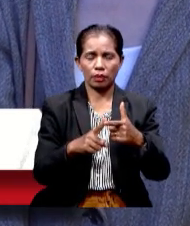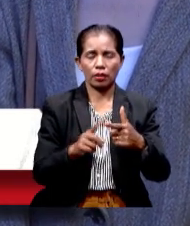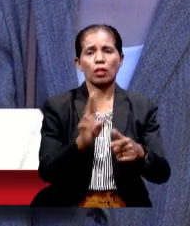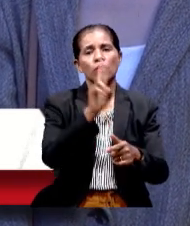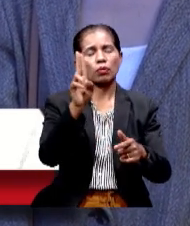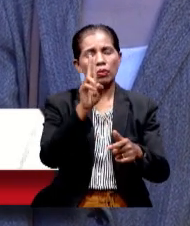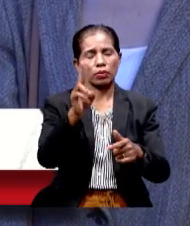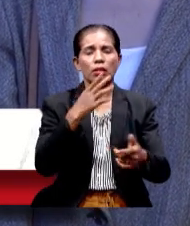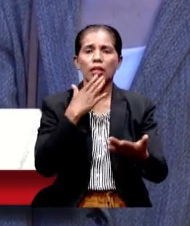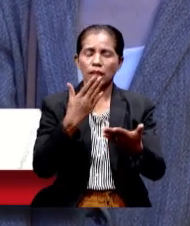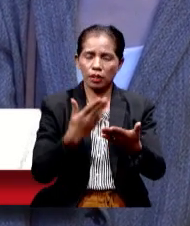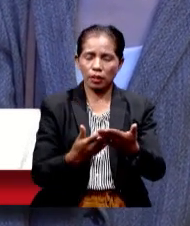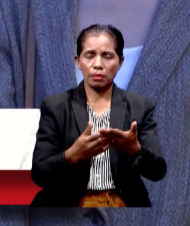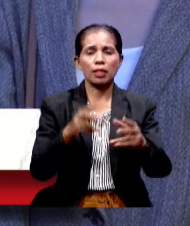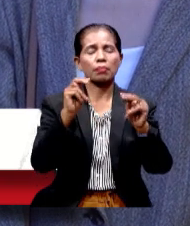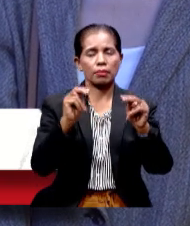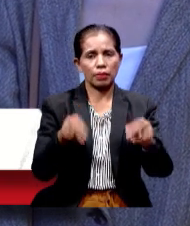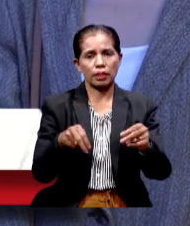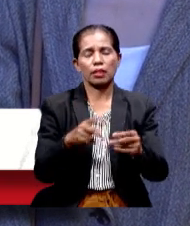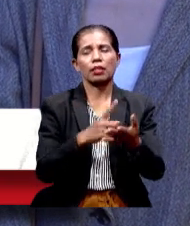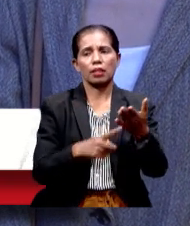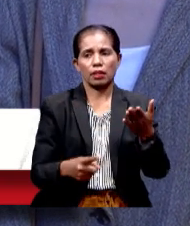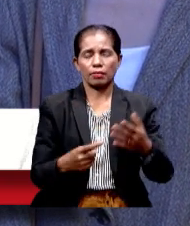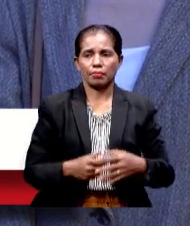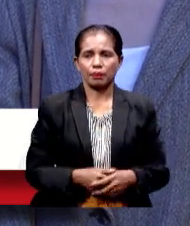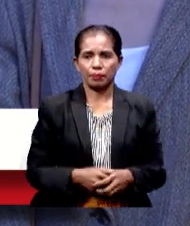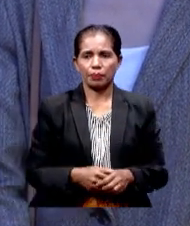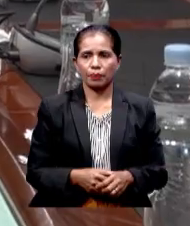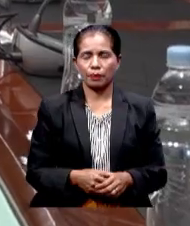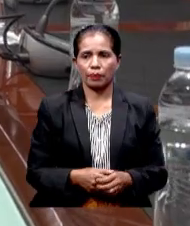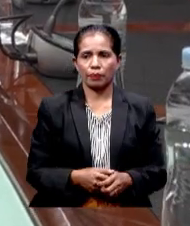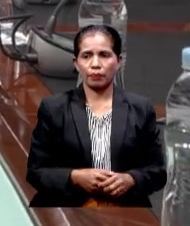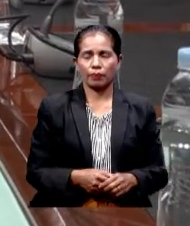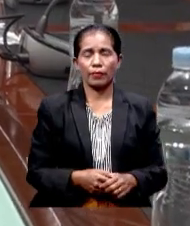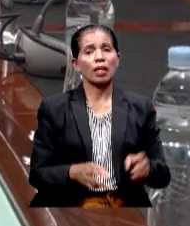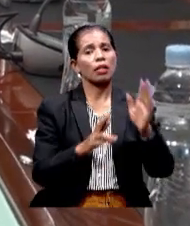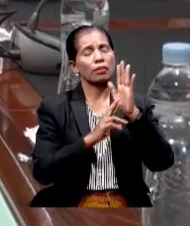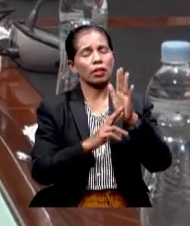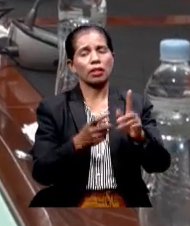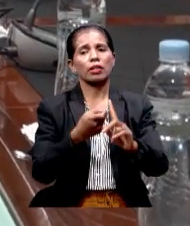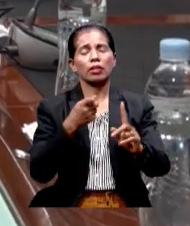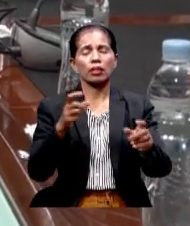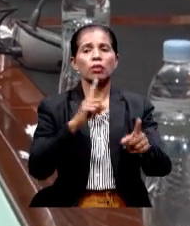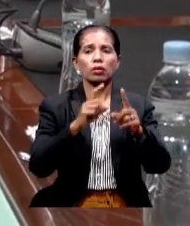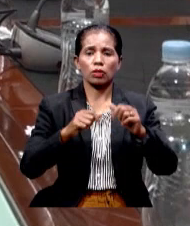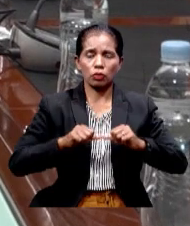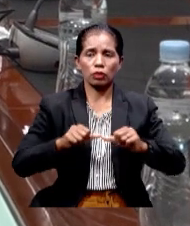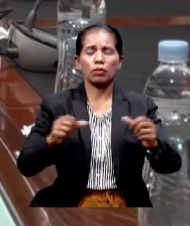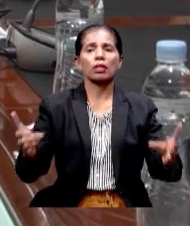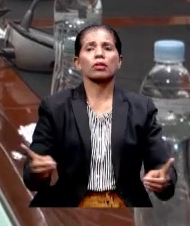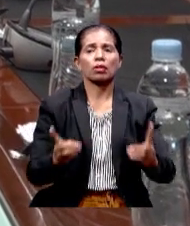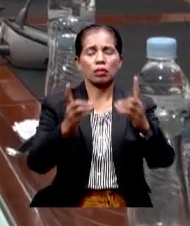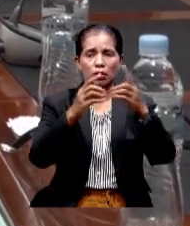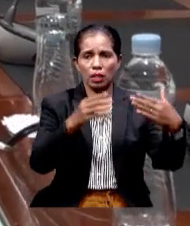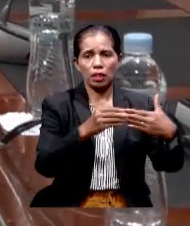the benefit of our constituents and fellow citizens. Representante Hirakne se continua sorumalu o